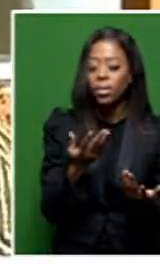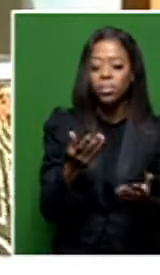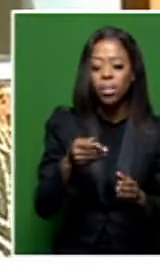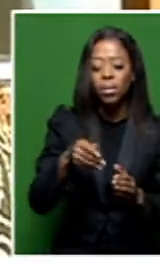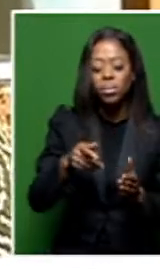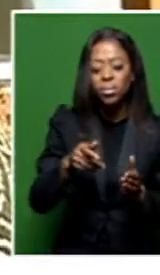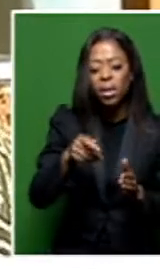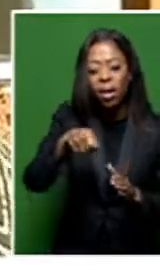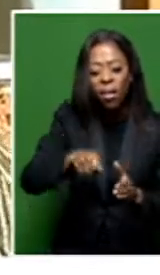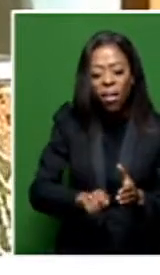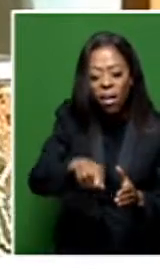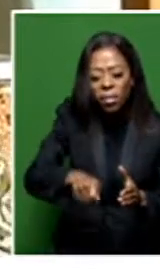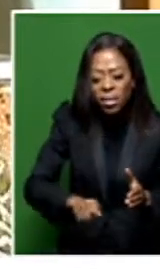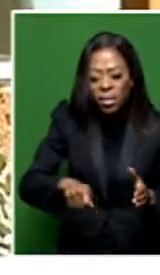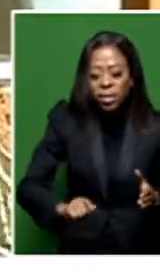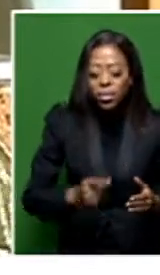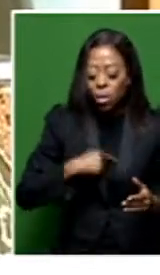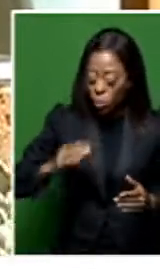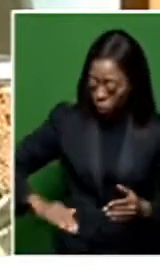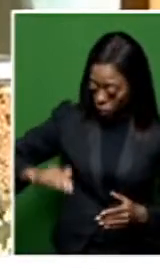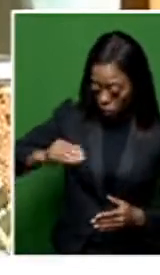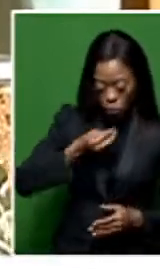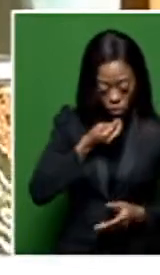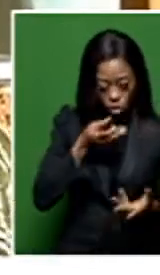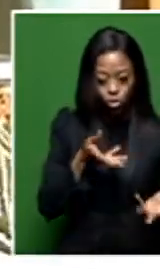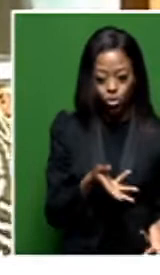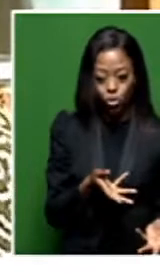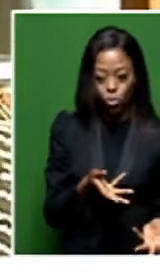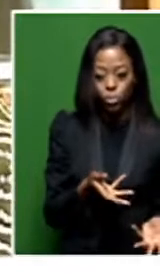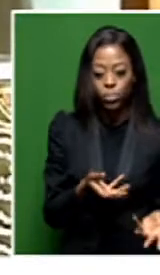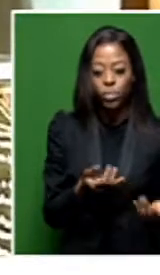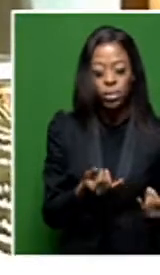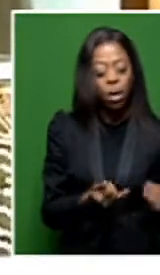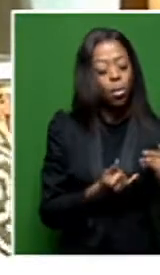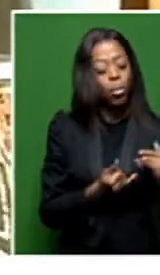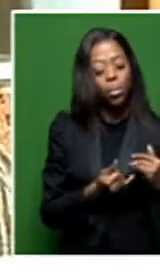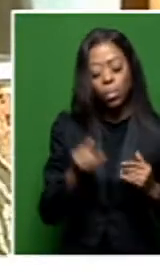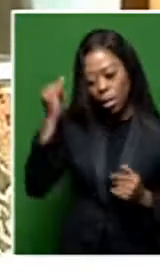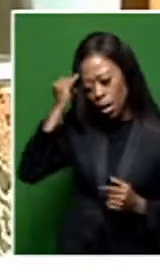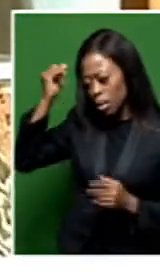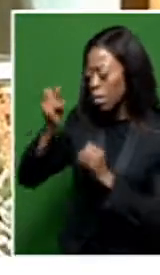cabbage. So I grew up eating a lot of that also. So when the inspiration